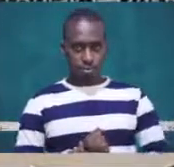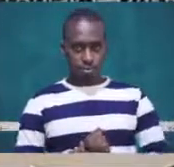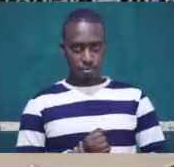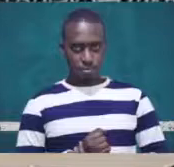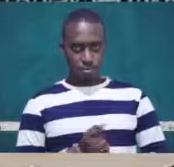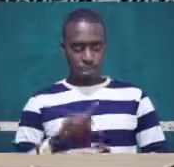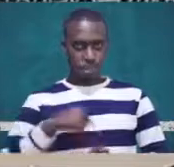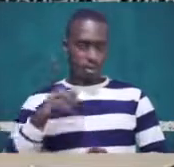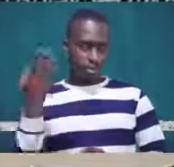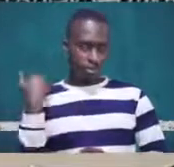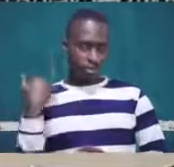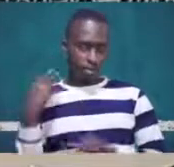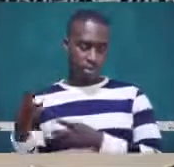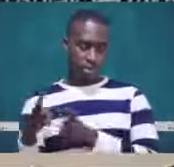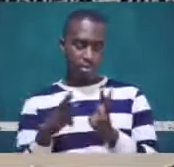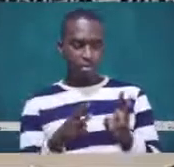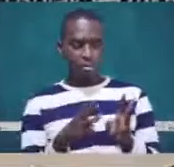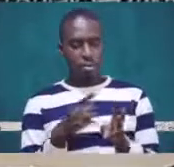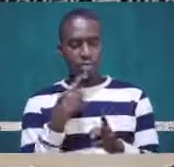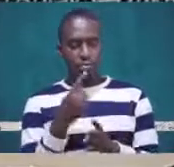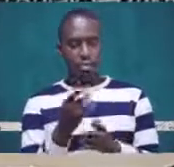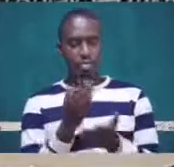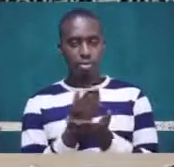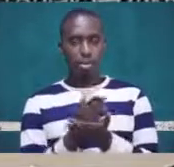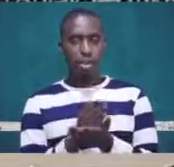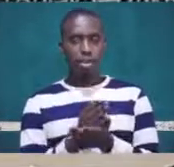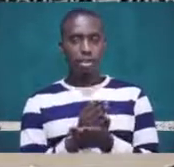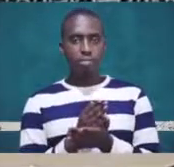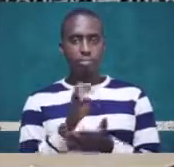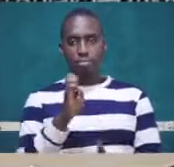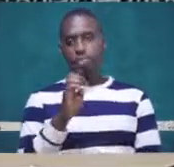our previous method, which is to express